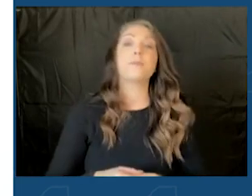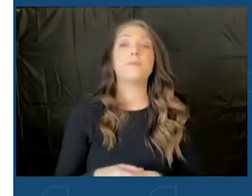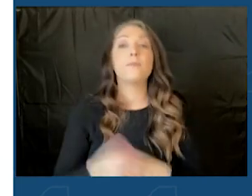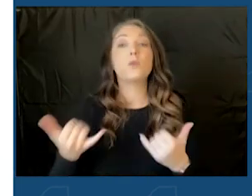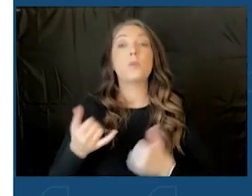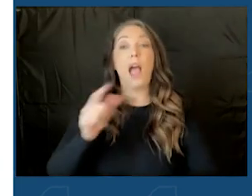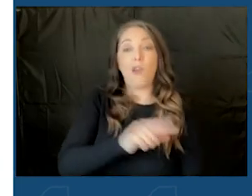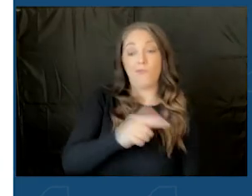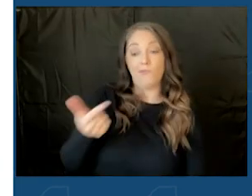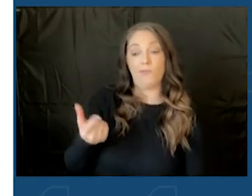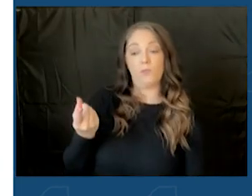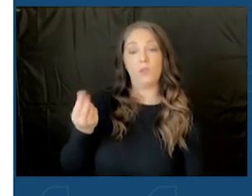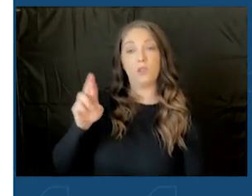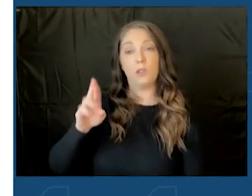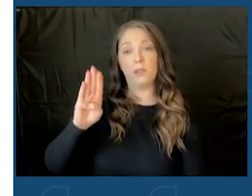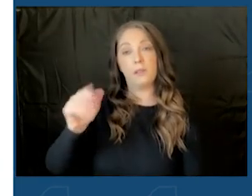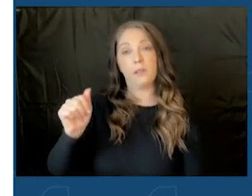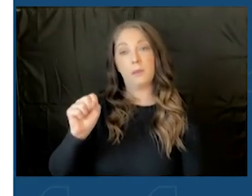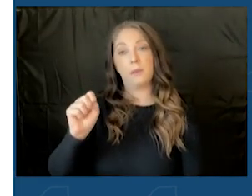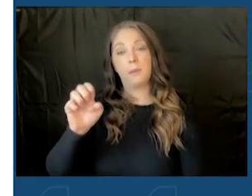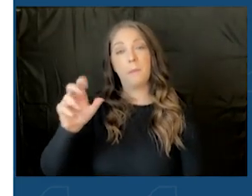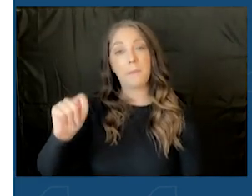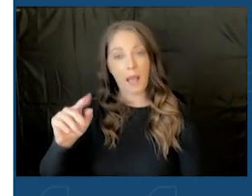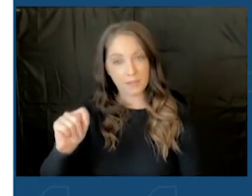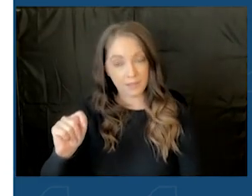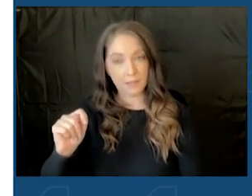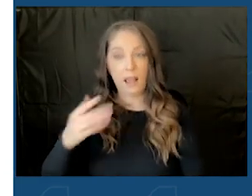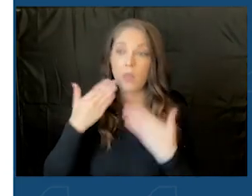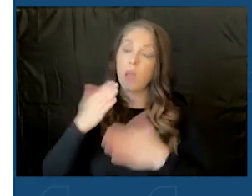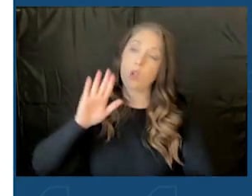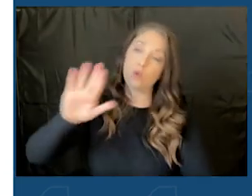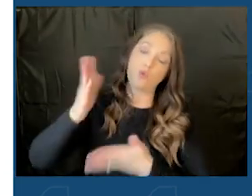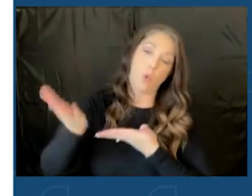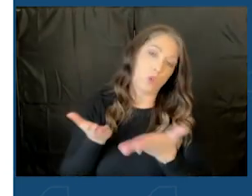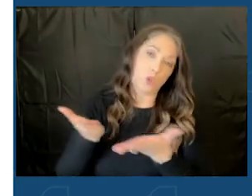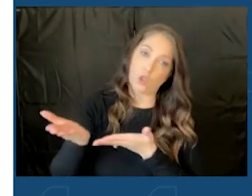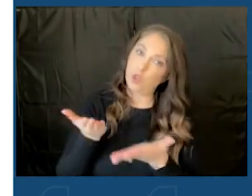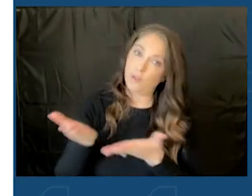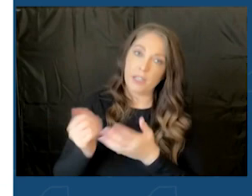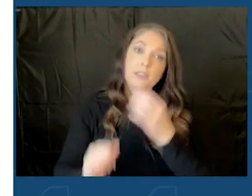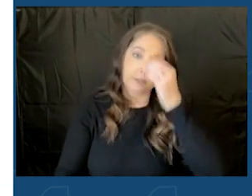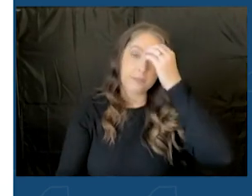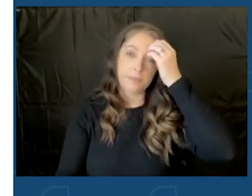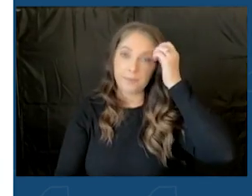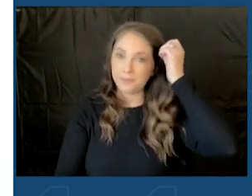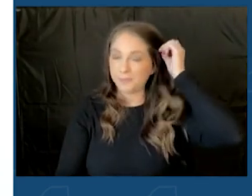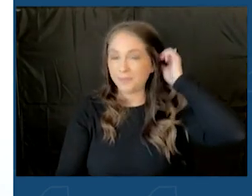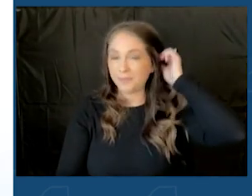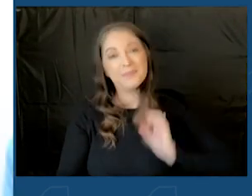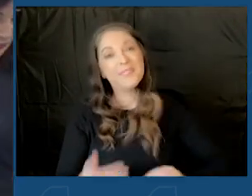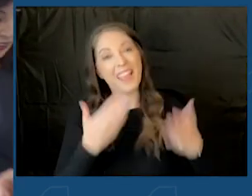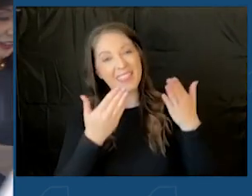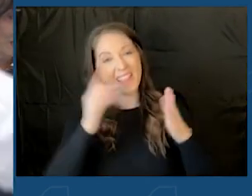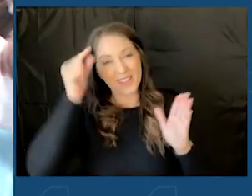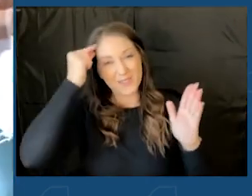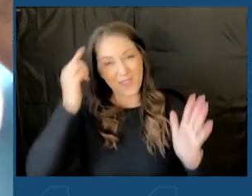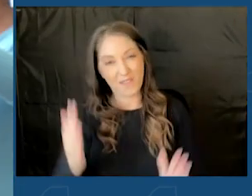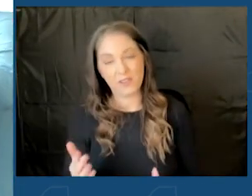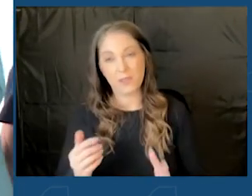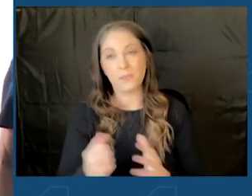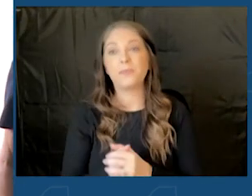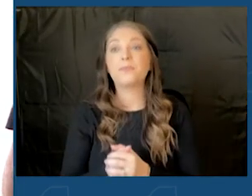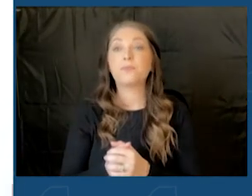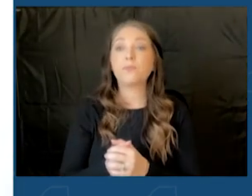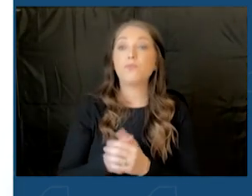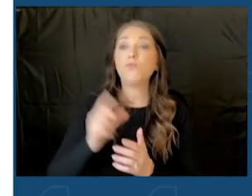Bassett and thank her again for her extraordinary service to the people of the state of New York. Thank you, Governor. So the